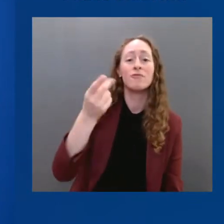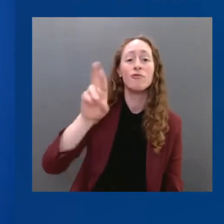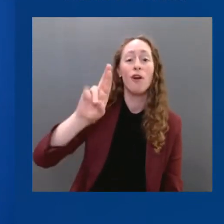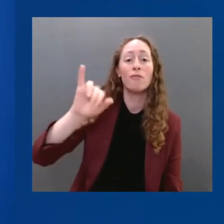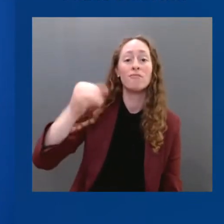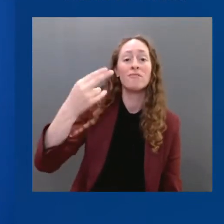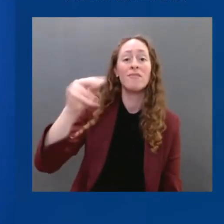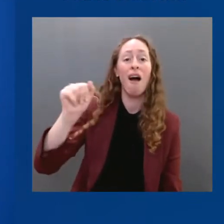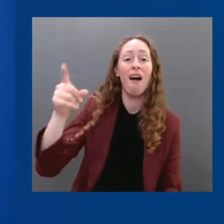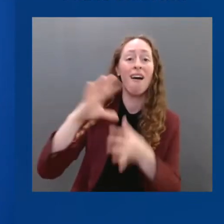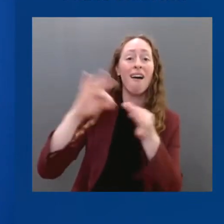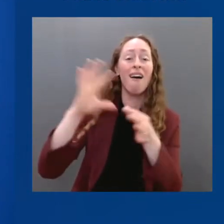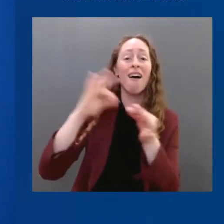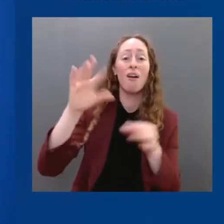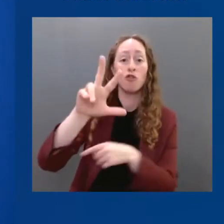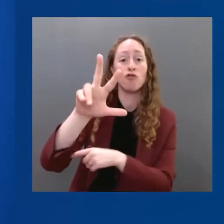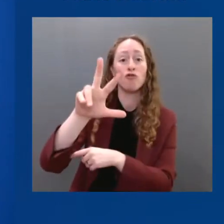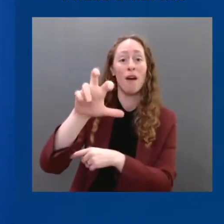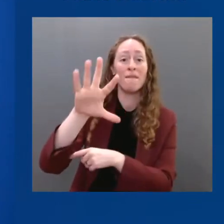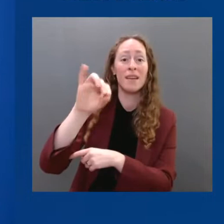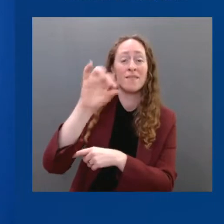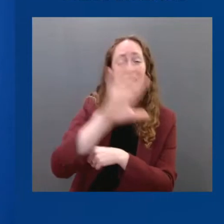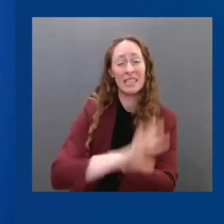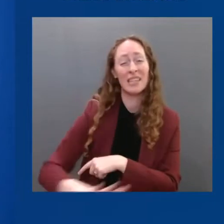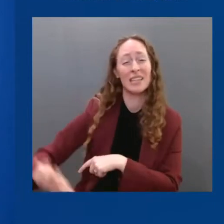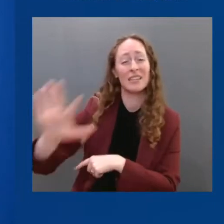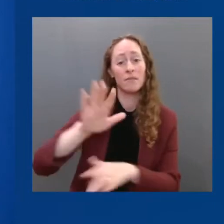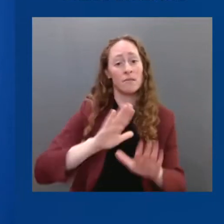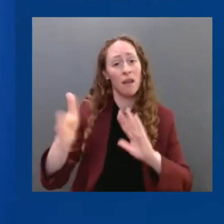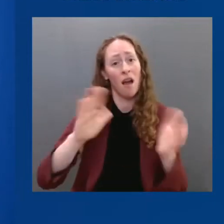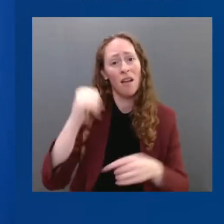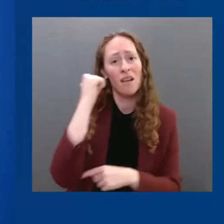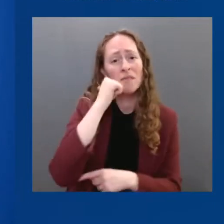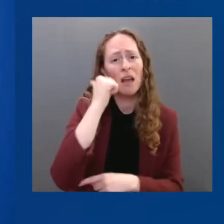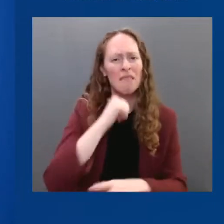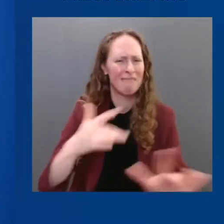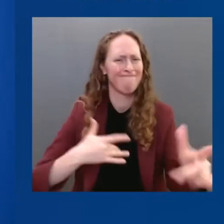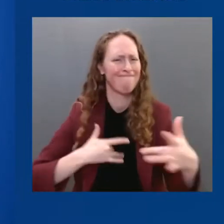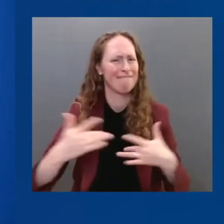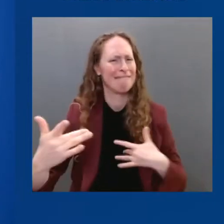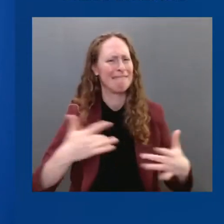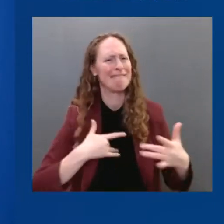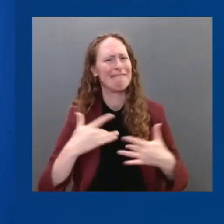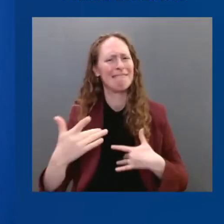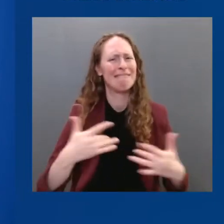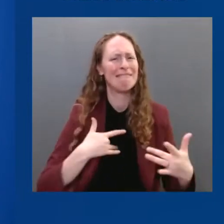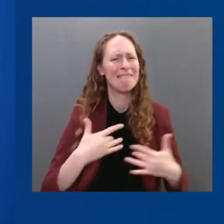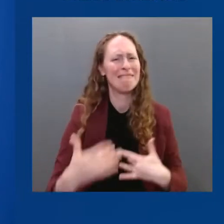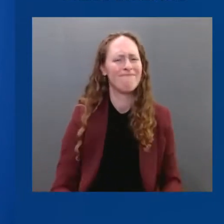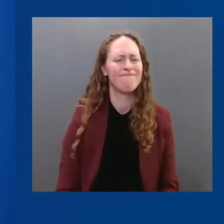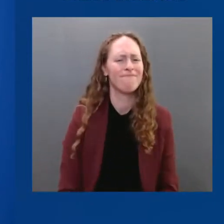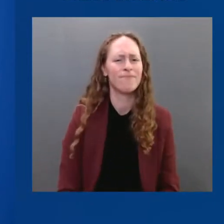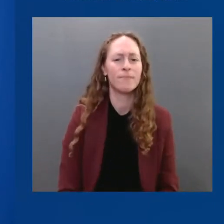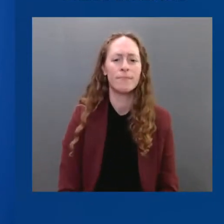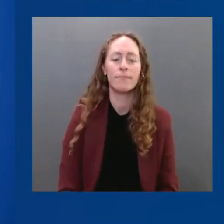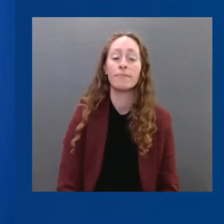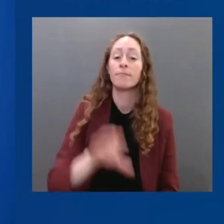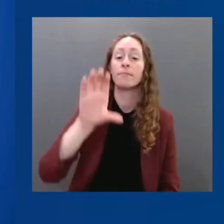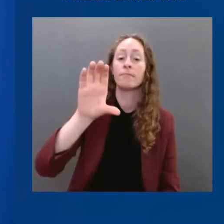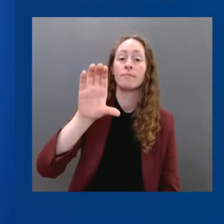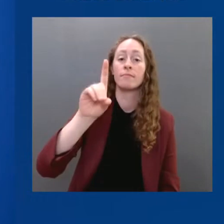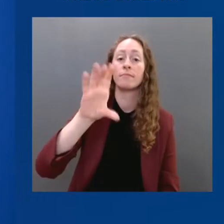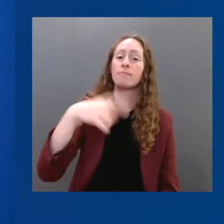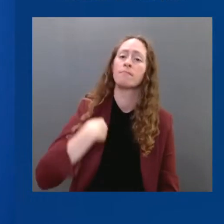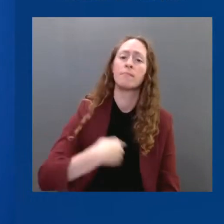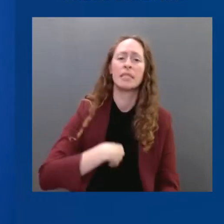all know by now, each week, CDC updates genomic surveillance data so that we can monitor what variants are present in each region